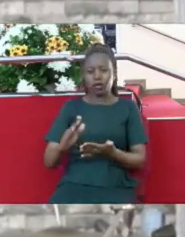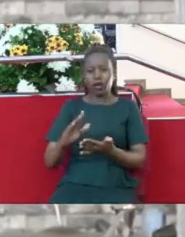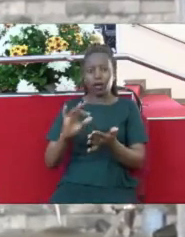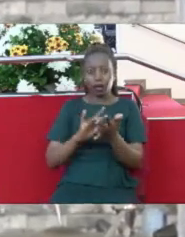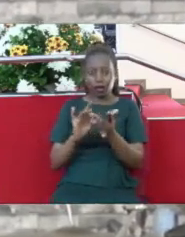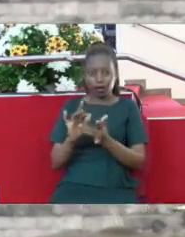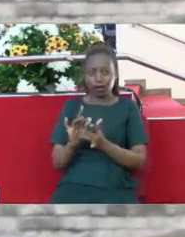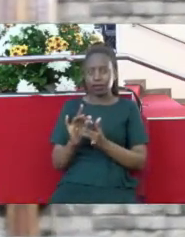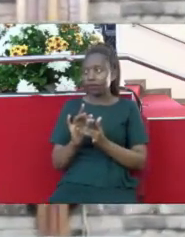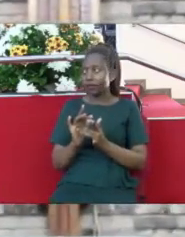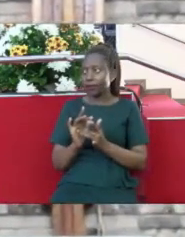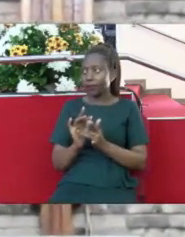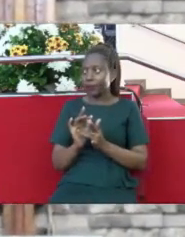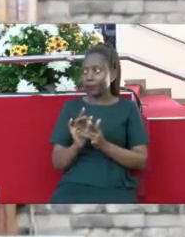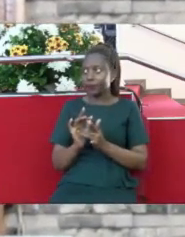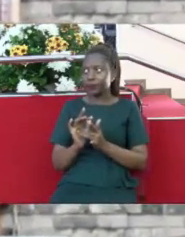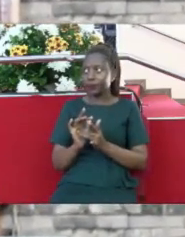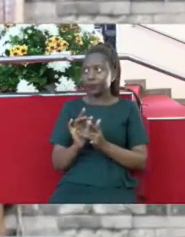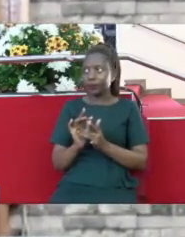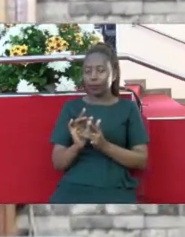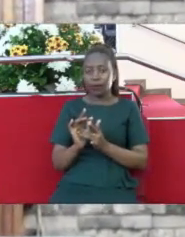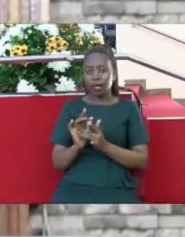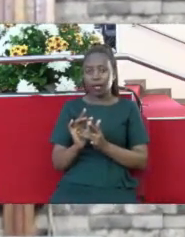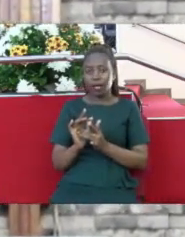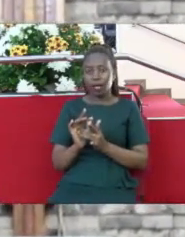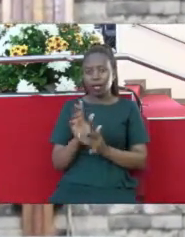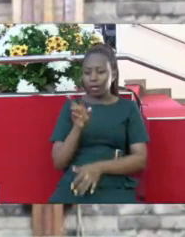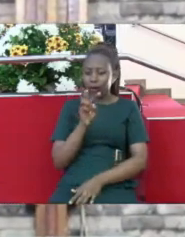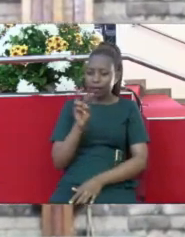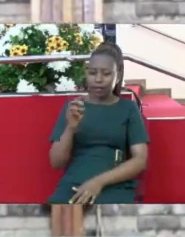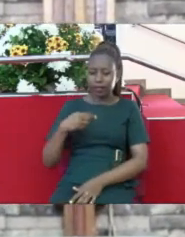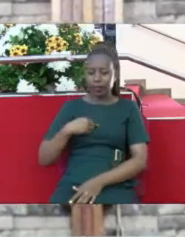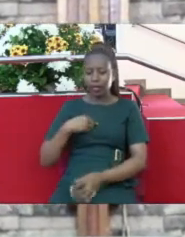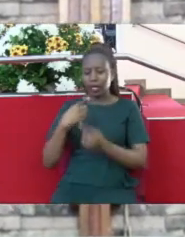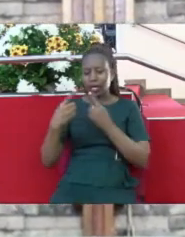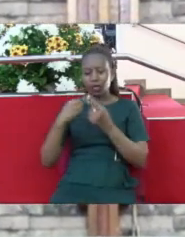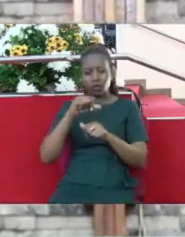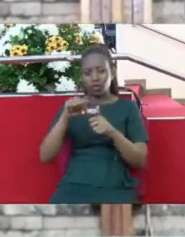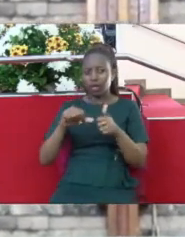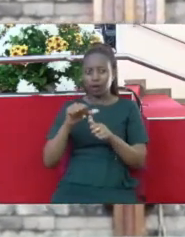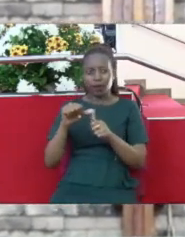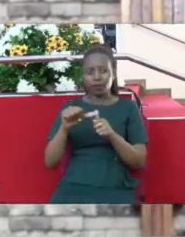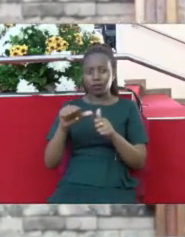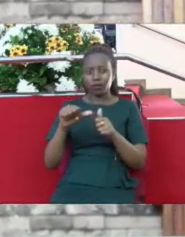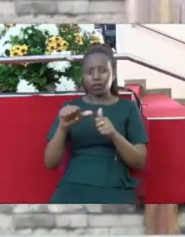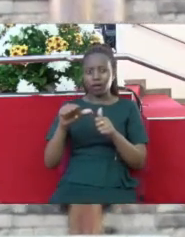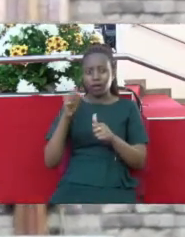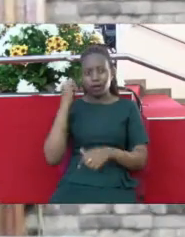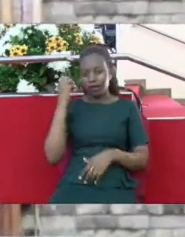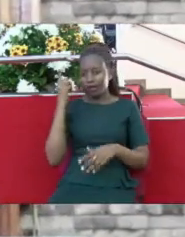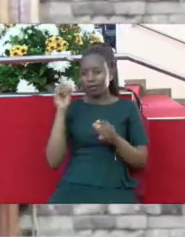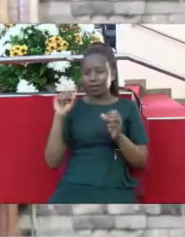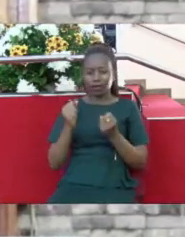vile tunaweza shiriki Yesu. The witnessing that I'm talking about here could be ambiguous if you're thinking about witnessing through Romans. Kushuhudia